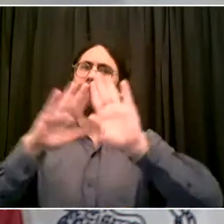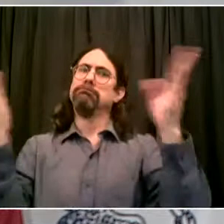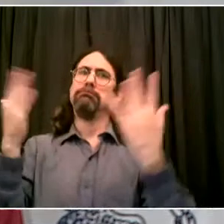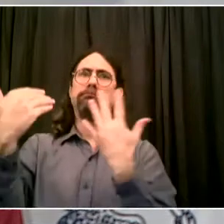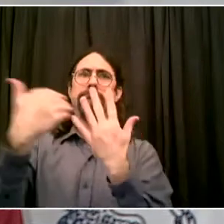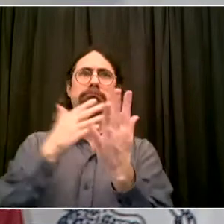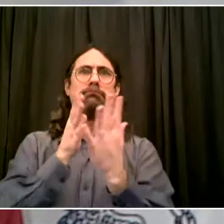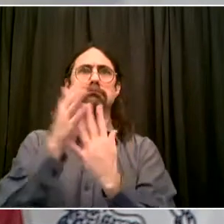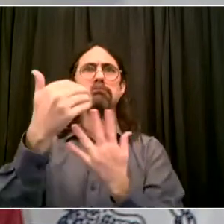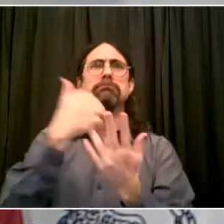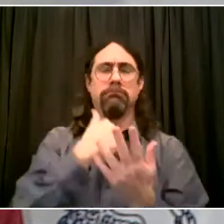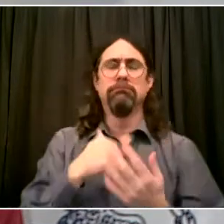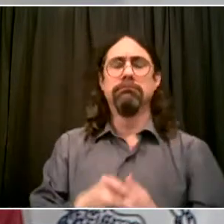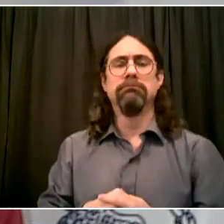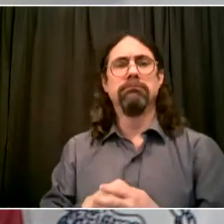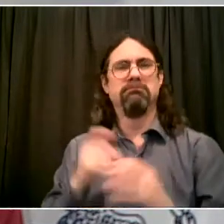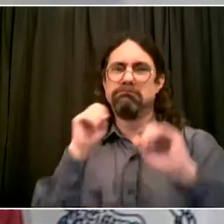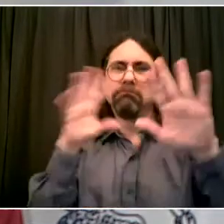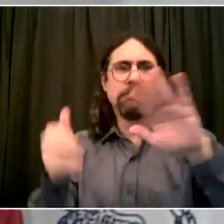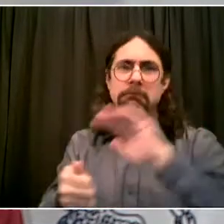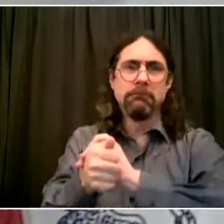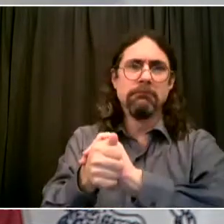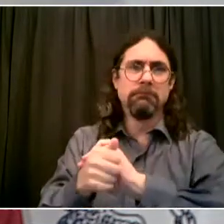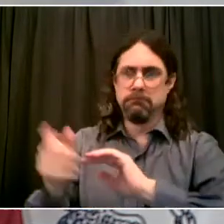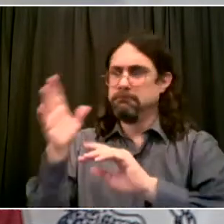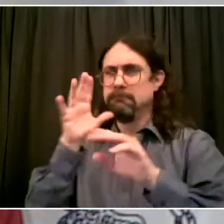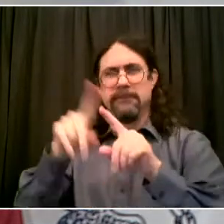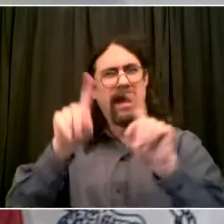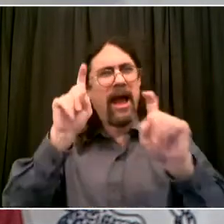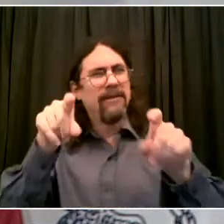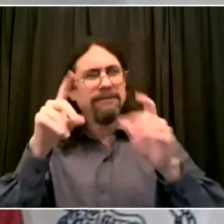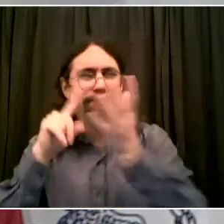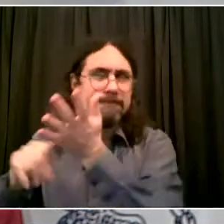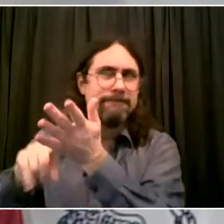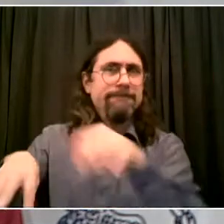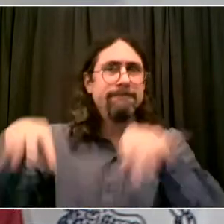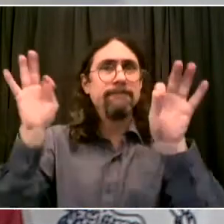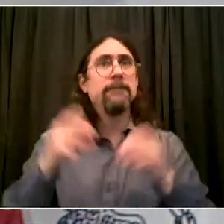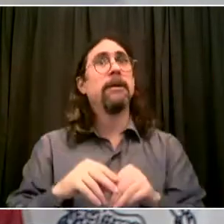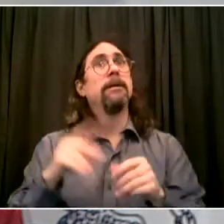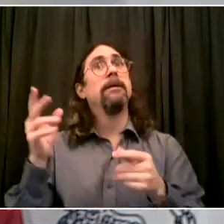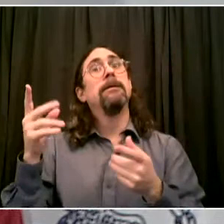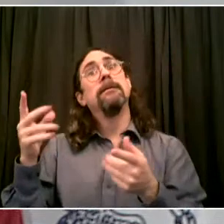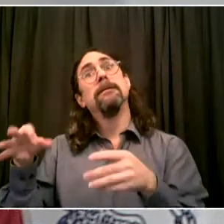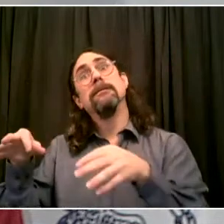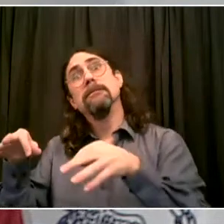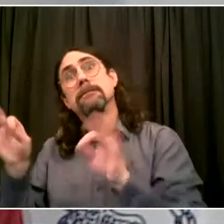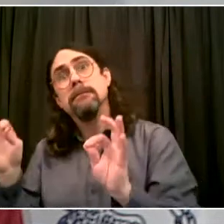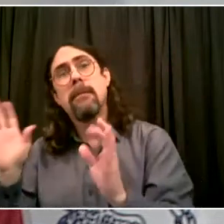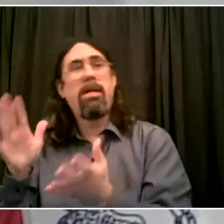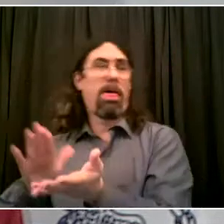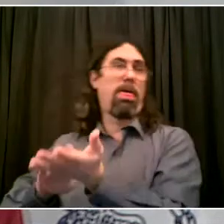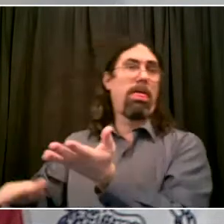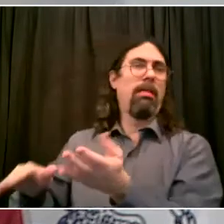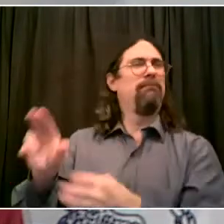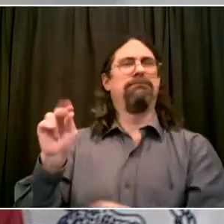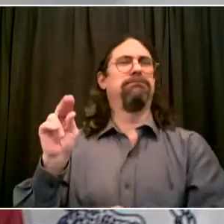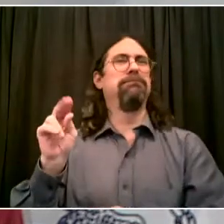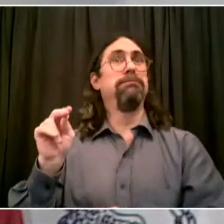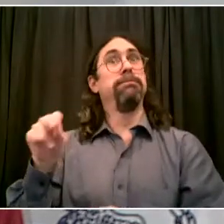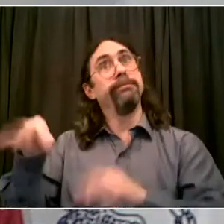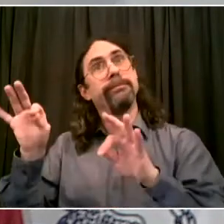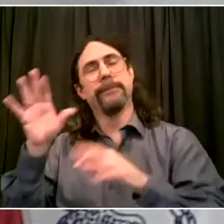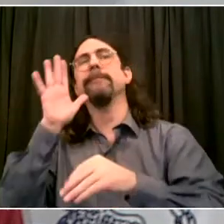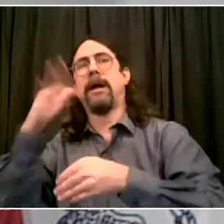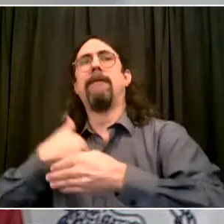department. But I will tell you, Emma, that there's ongoing investigation being done by the FBI of everyone who was present. We're still waiting